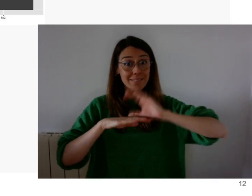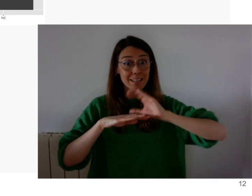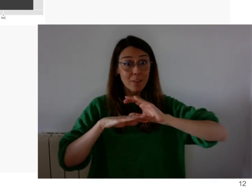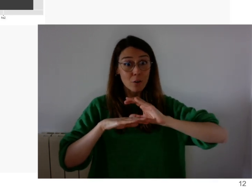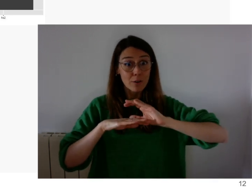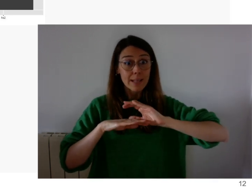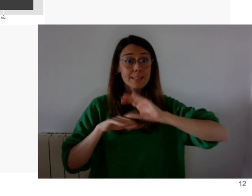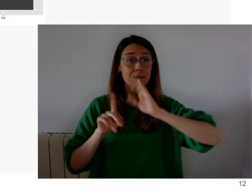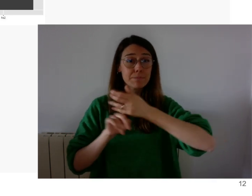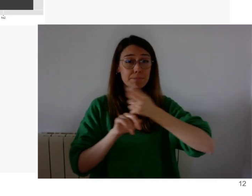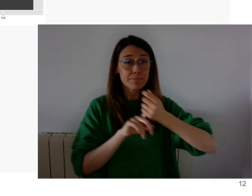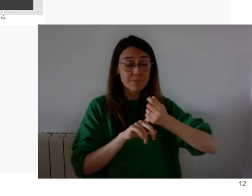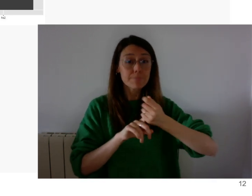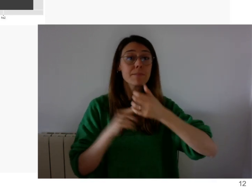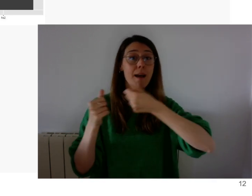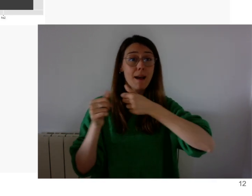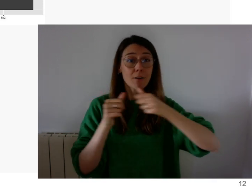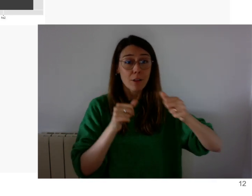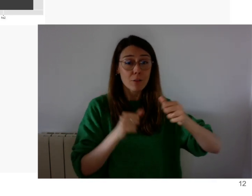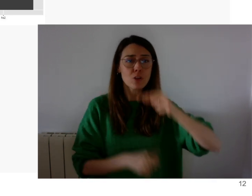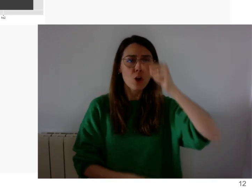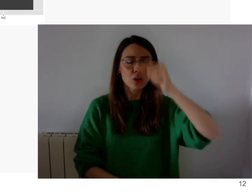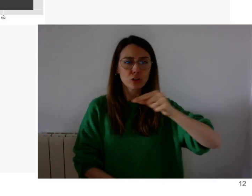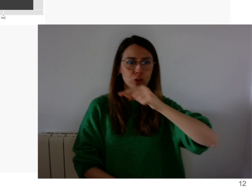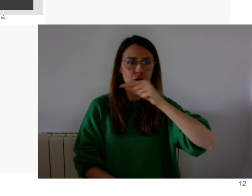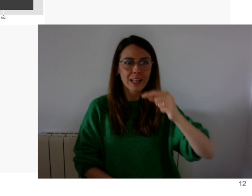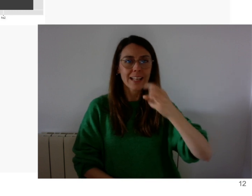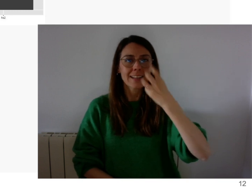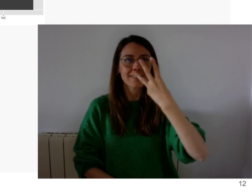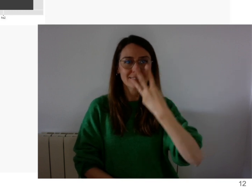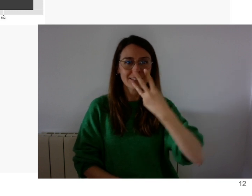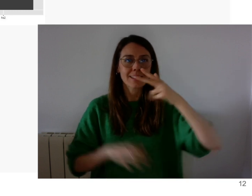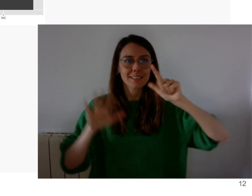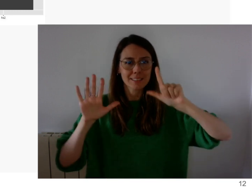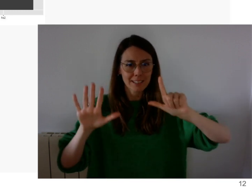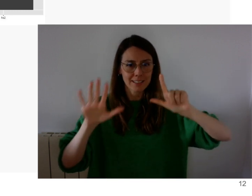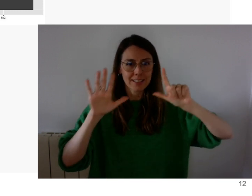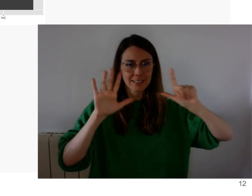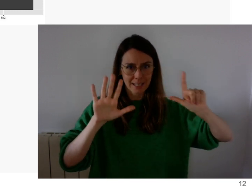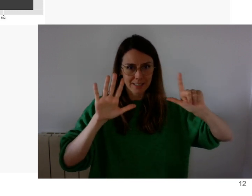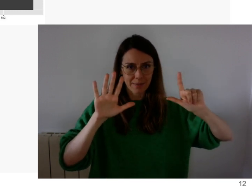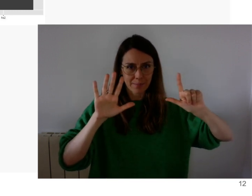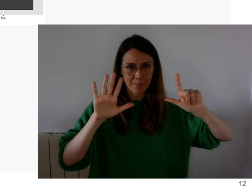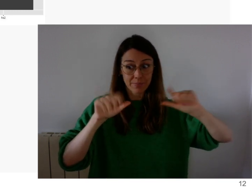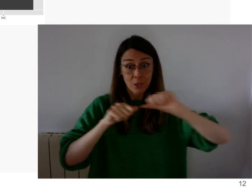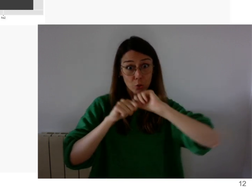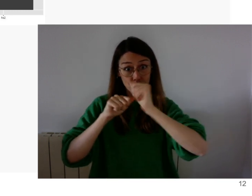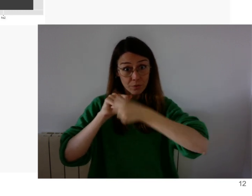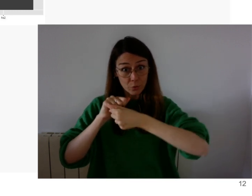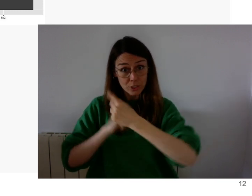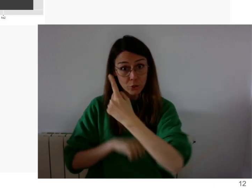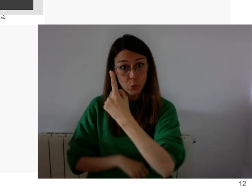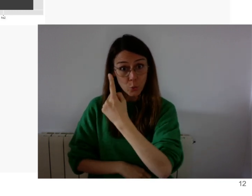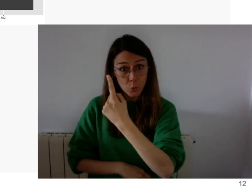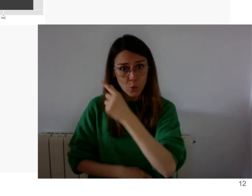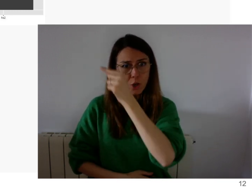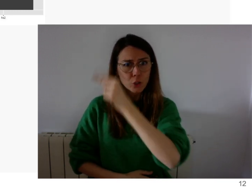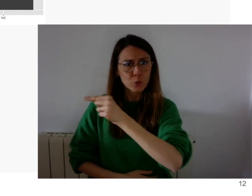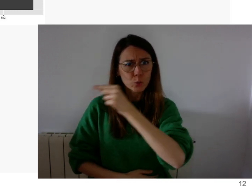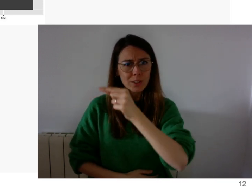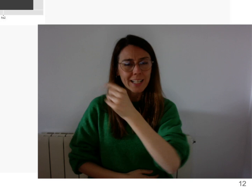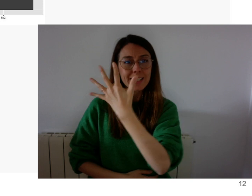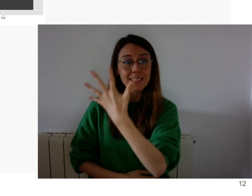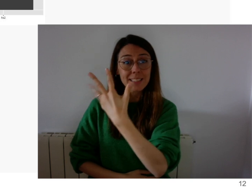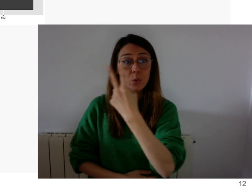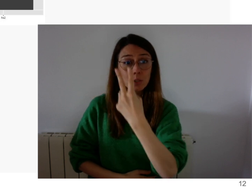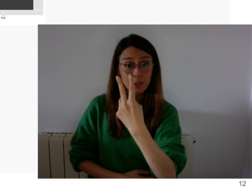classifiers. Only 52 instances were expressed using the one